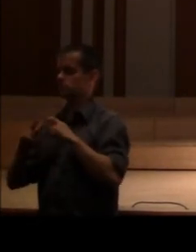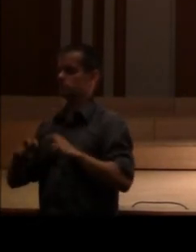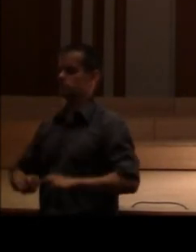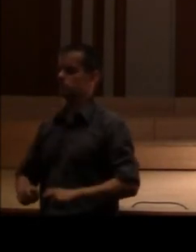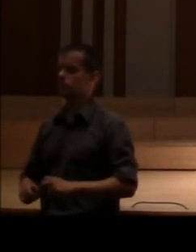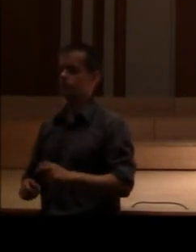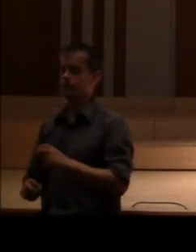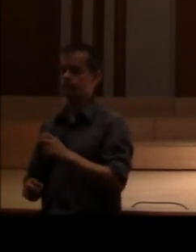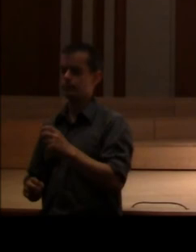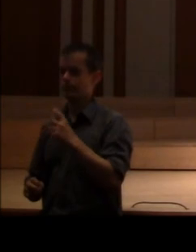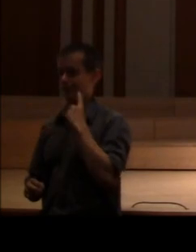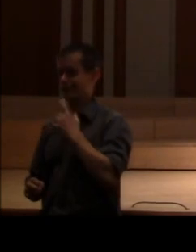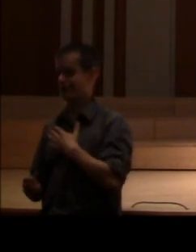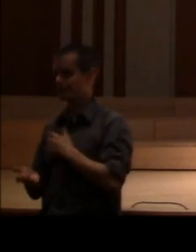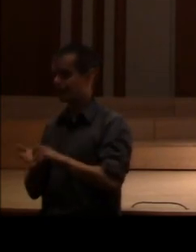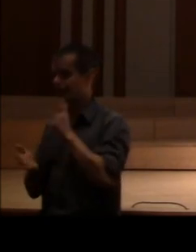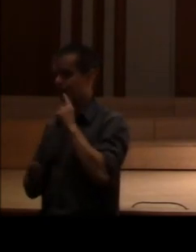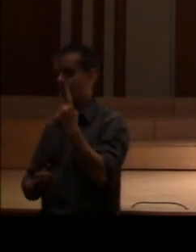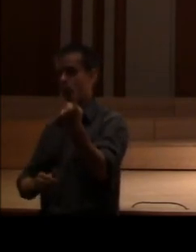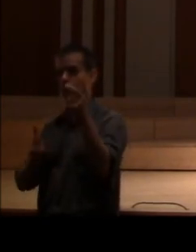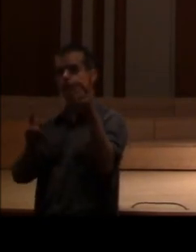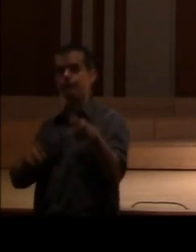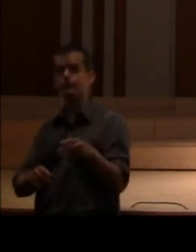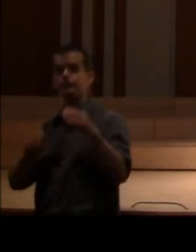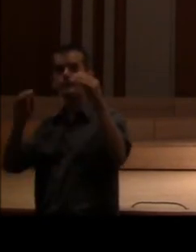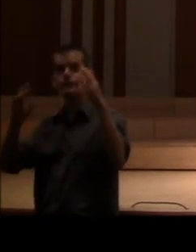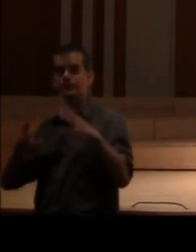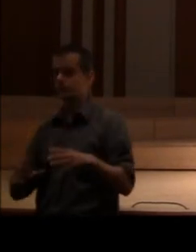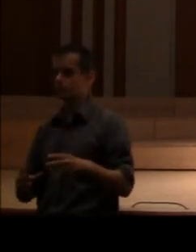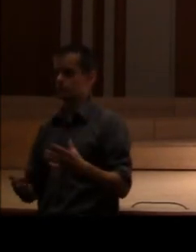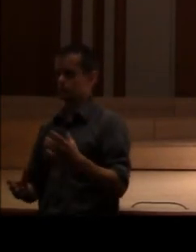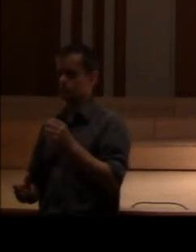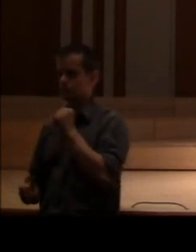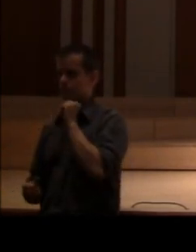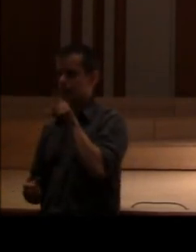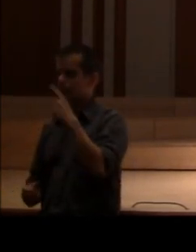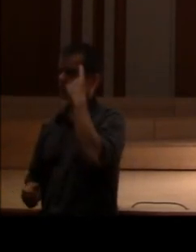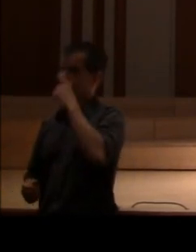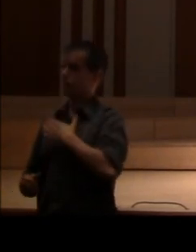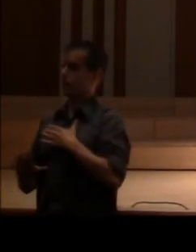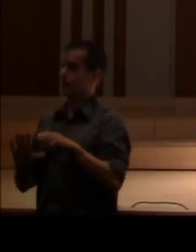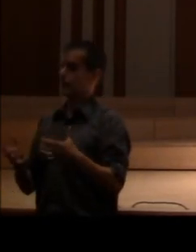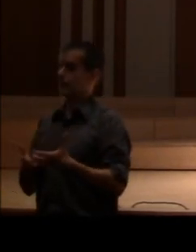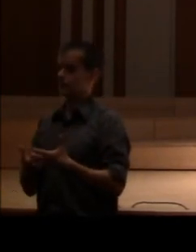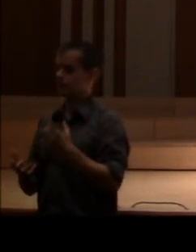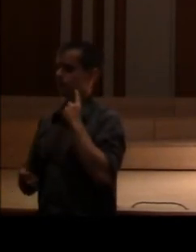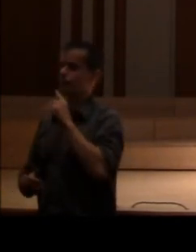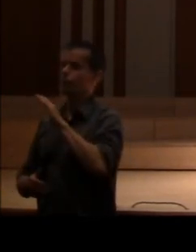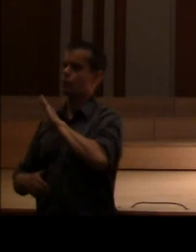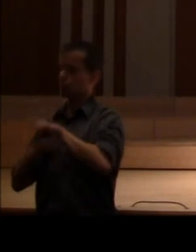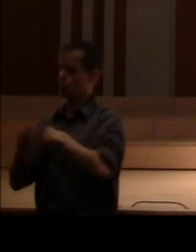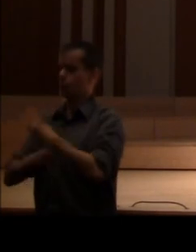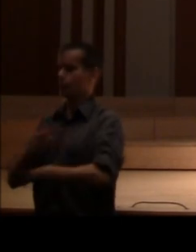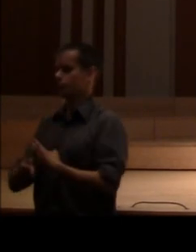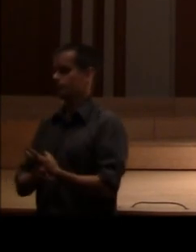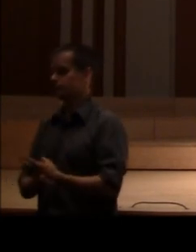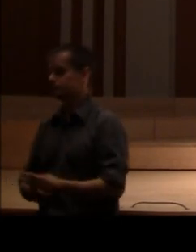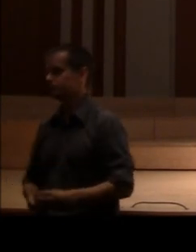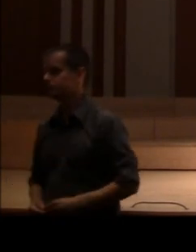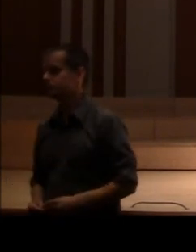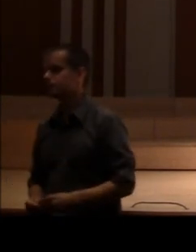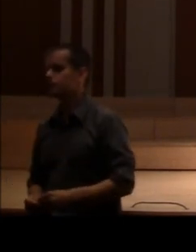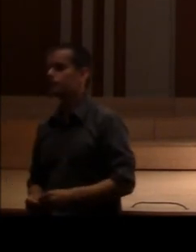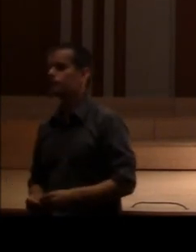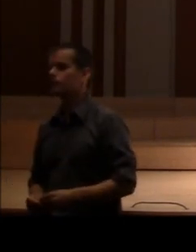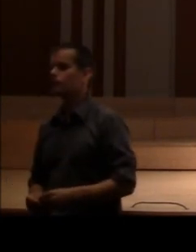writing wasn't just for one other person, the teacher. It wasn't even just for my classmates, that it was for the world. So when it comes